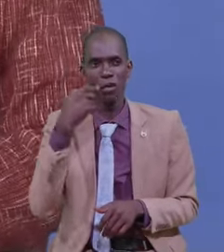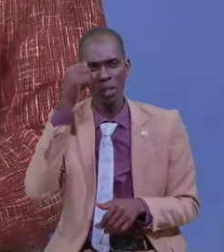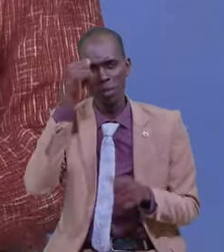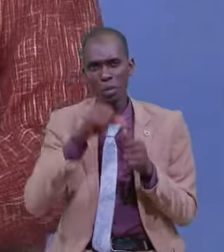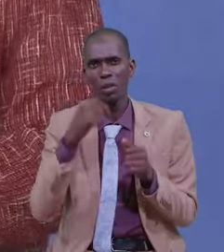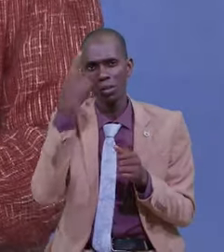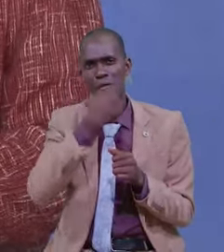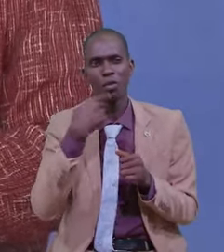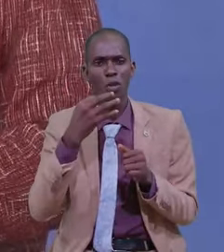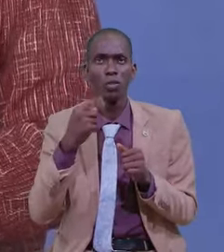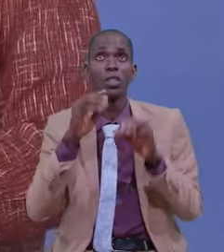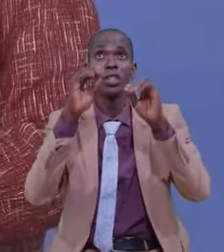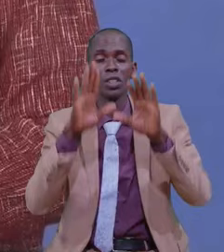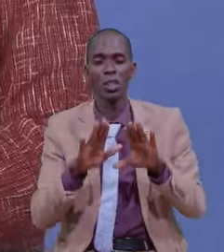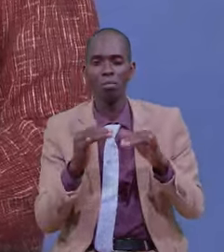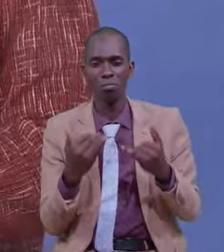I can see